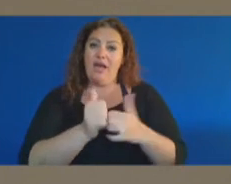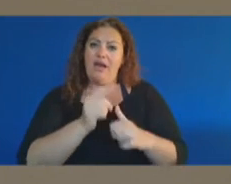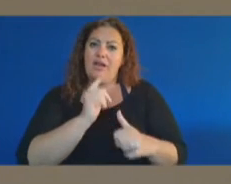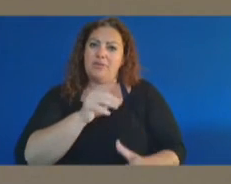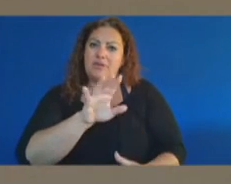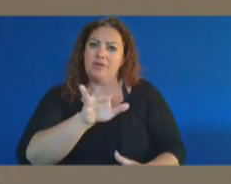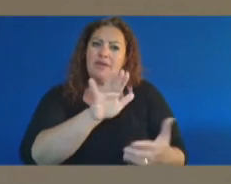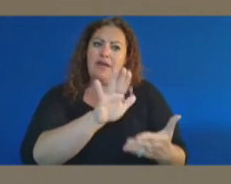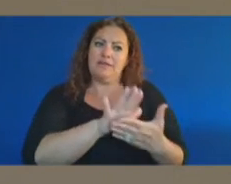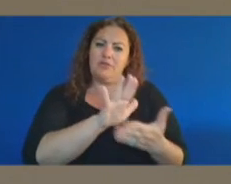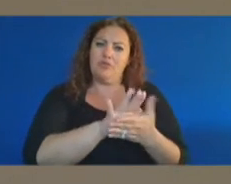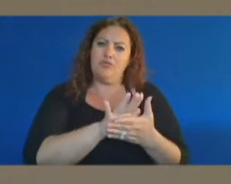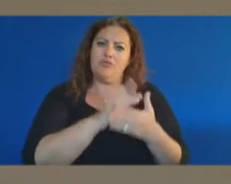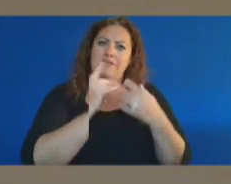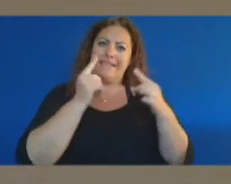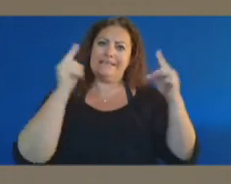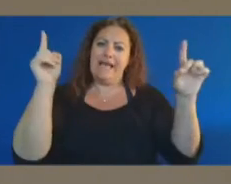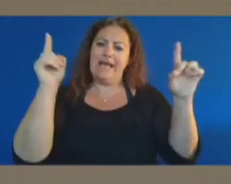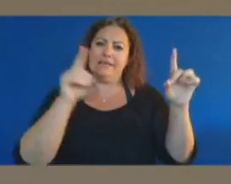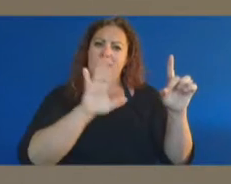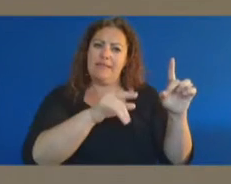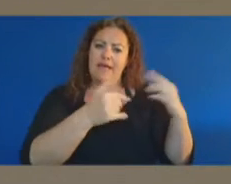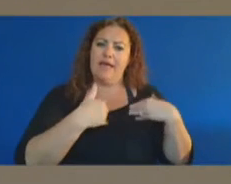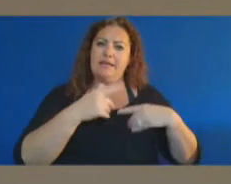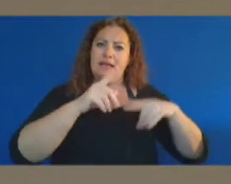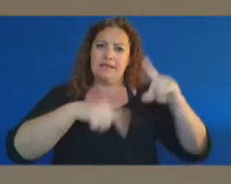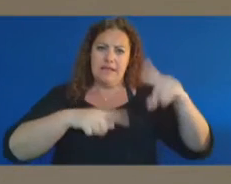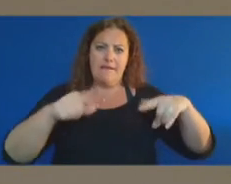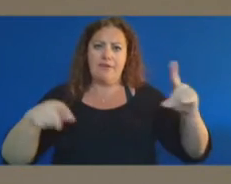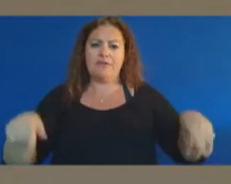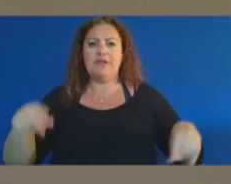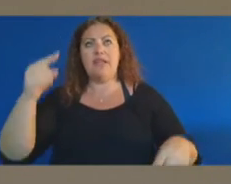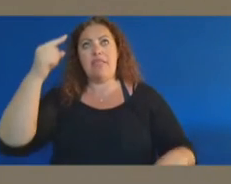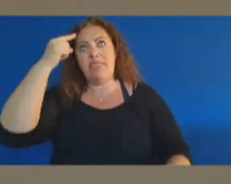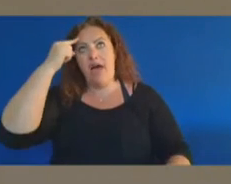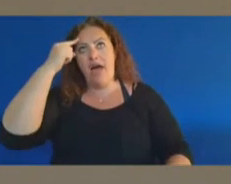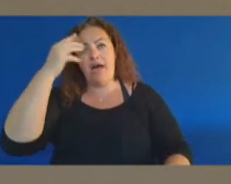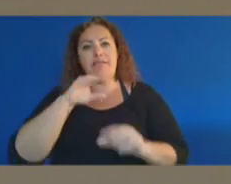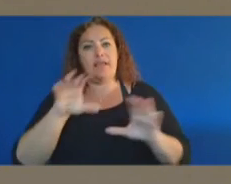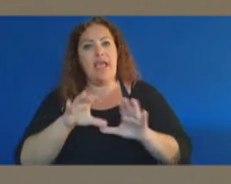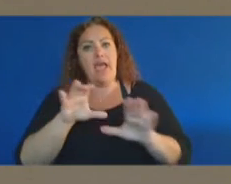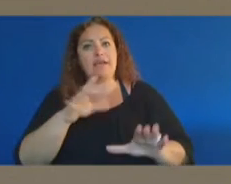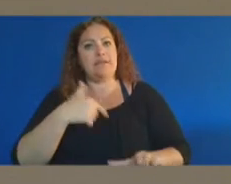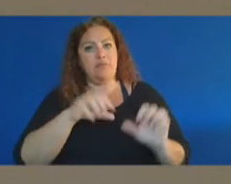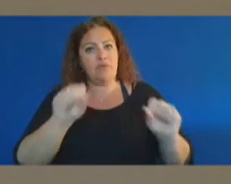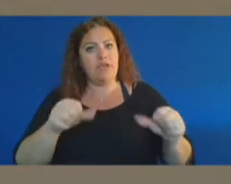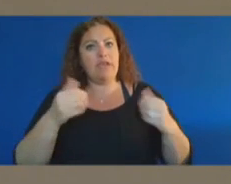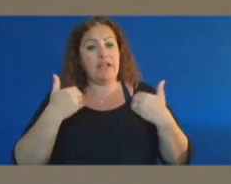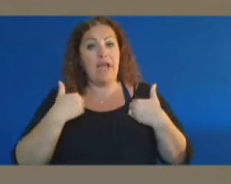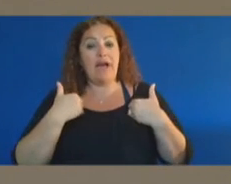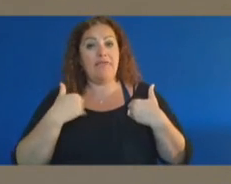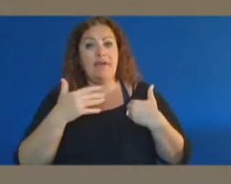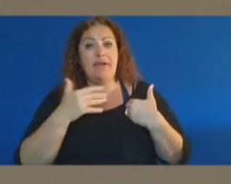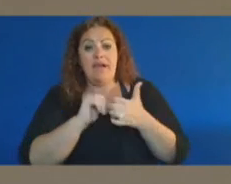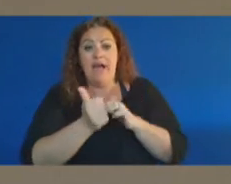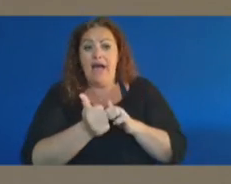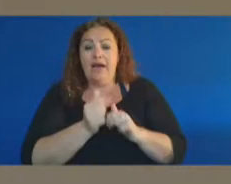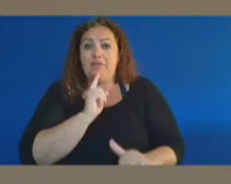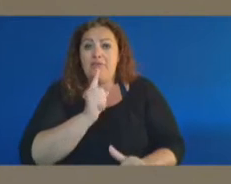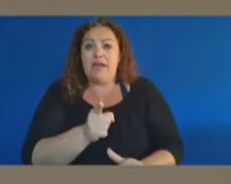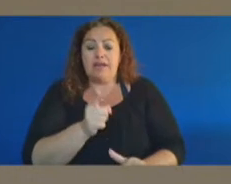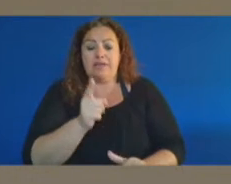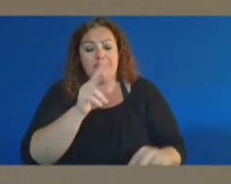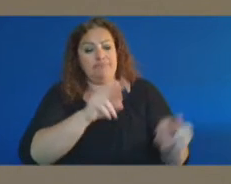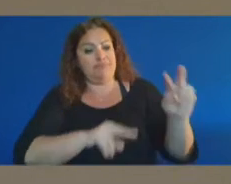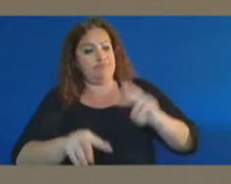flourishes that it has the diversity of um thought and actions that we can have and how do we actually look at this in